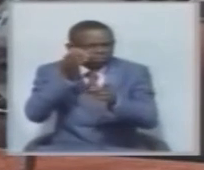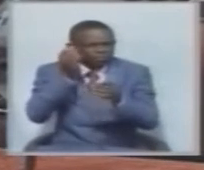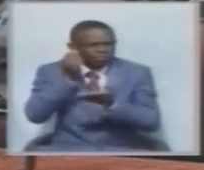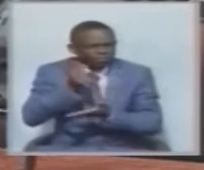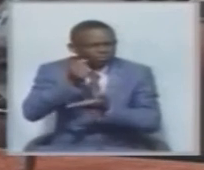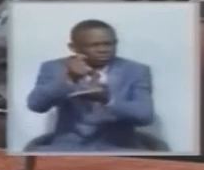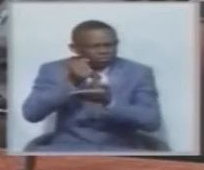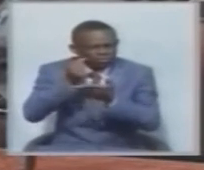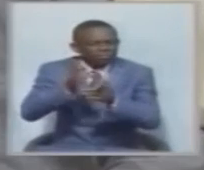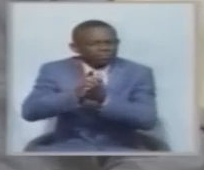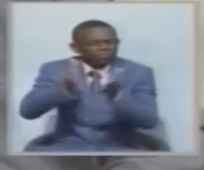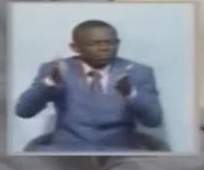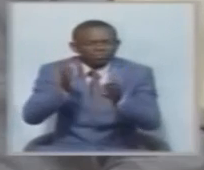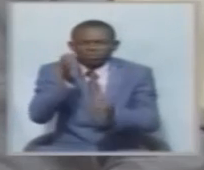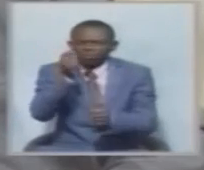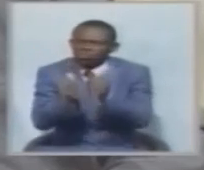ADB?